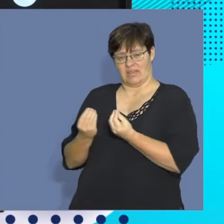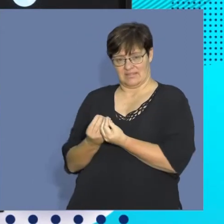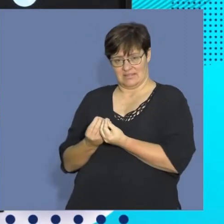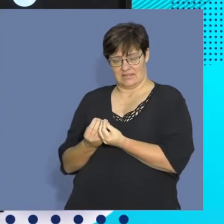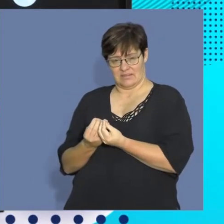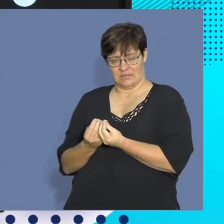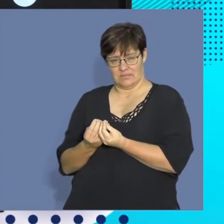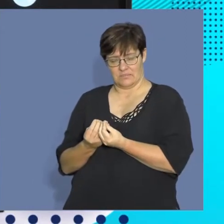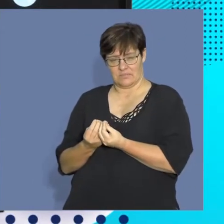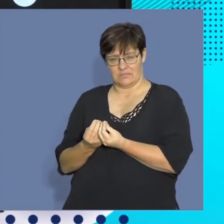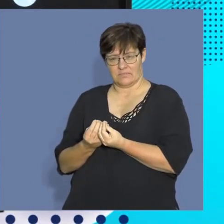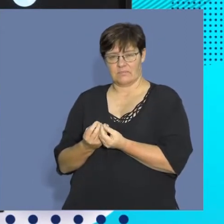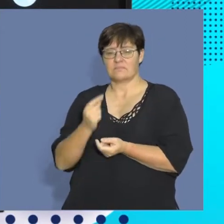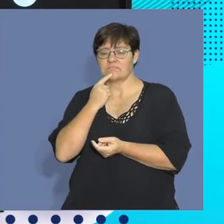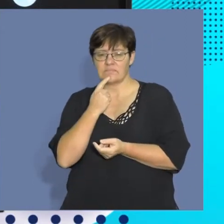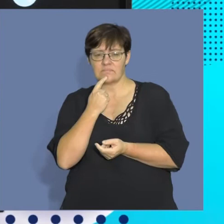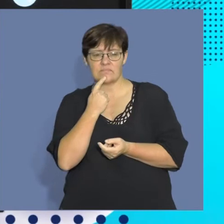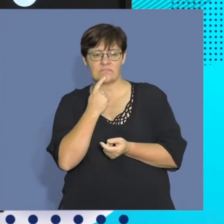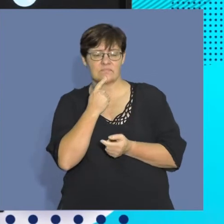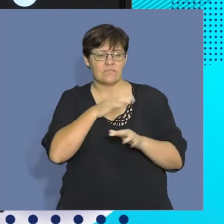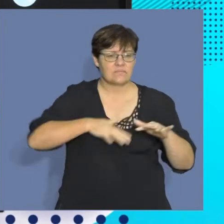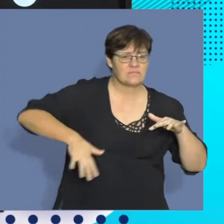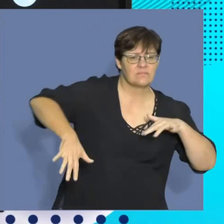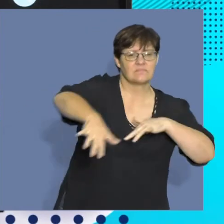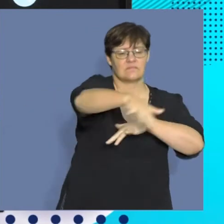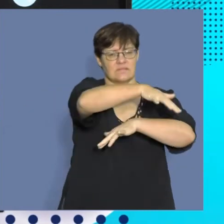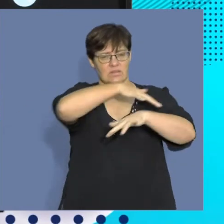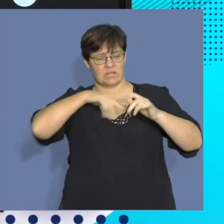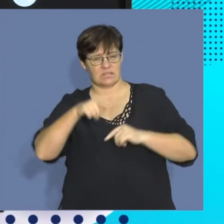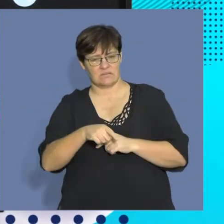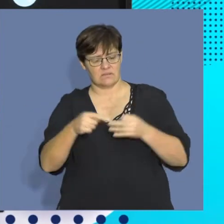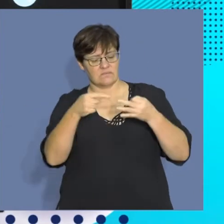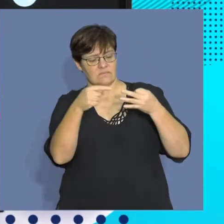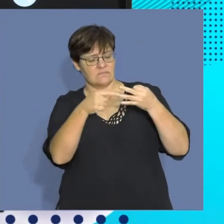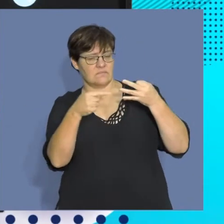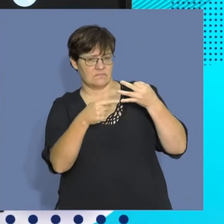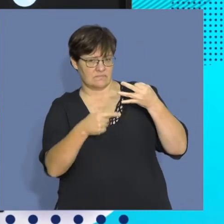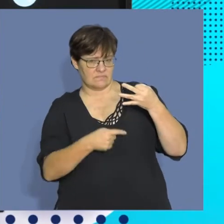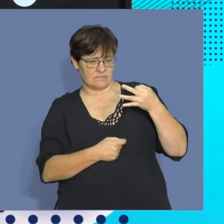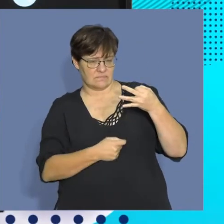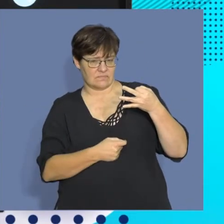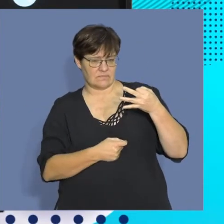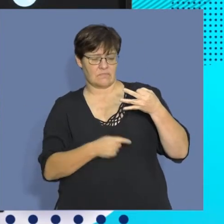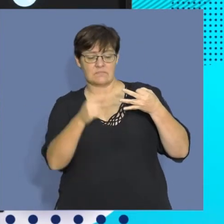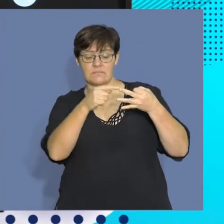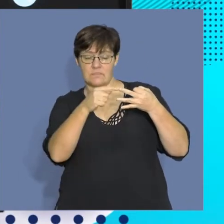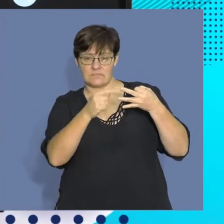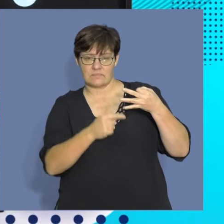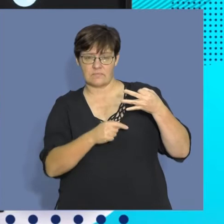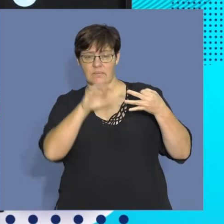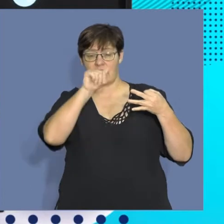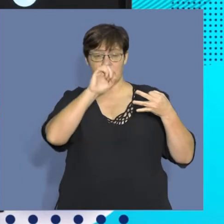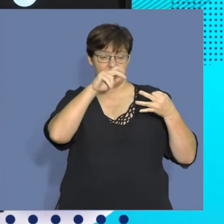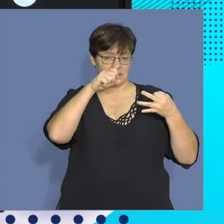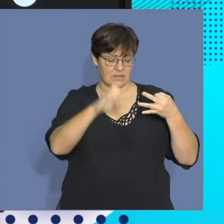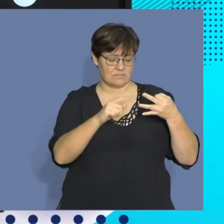living organisms. When we spoke about your physiographic factors, we recognized that there were three types of factors. So it